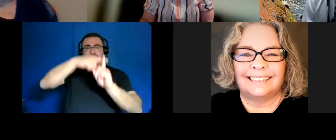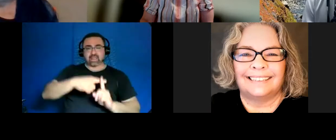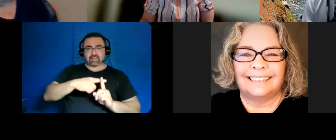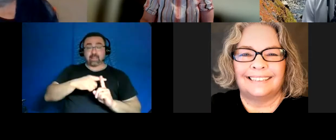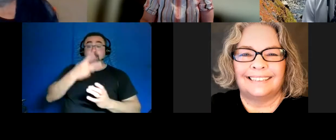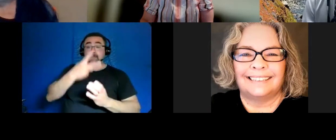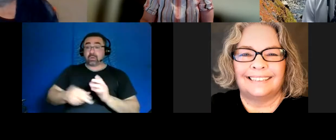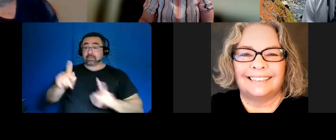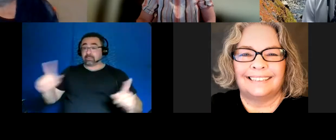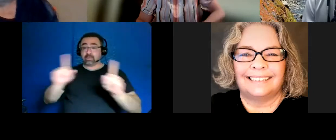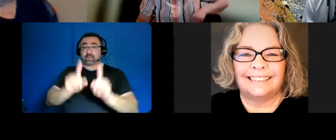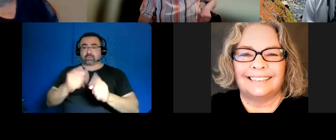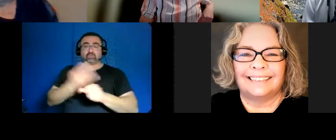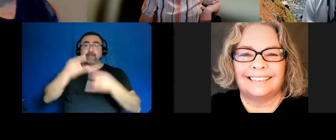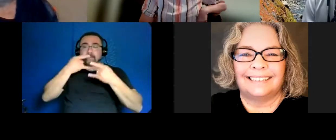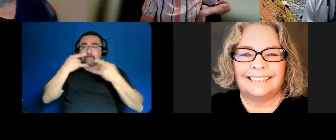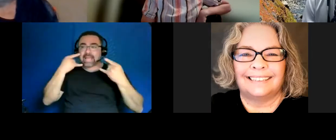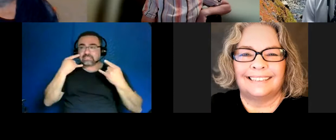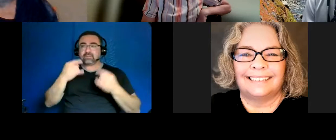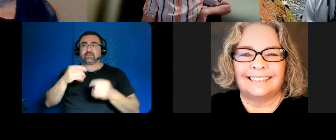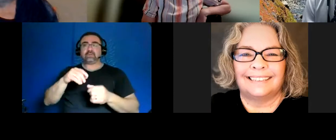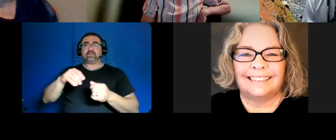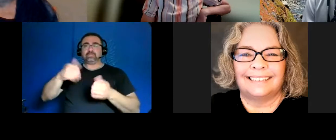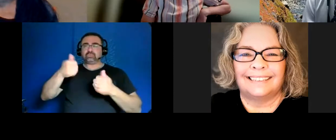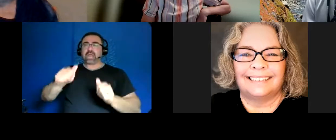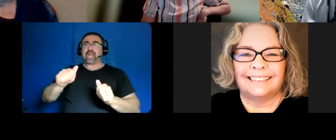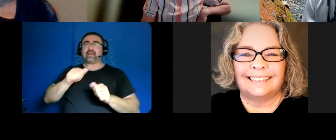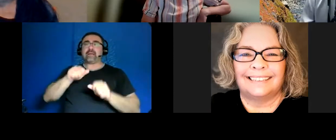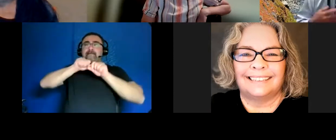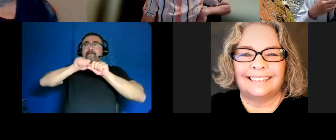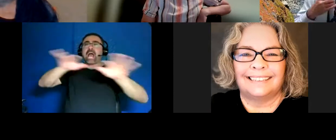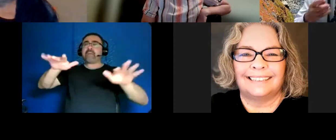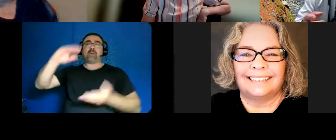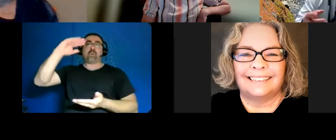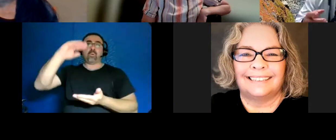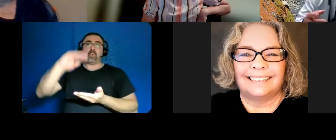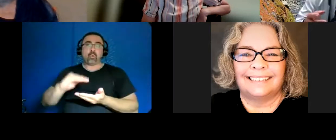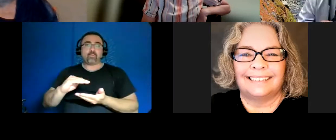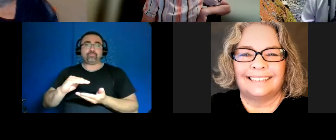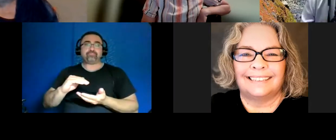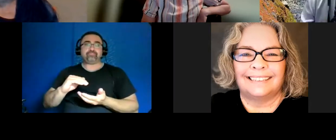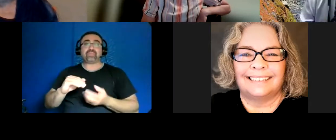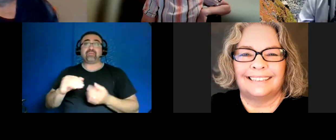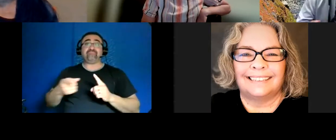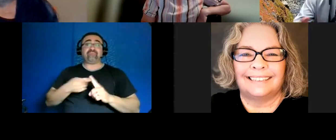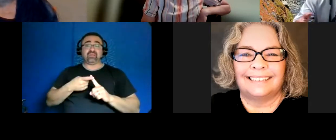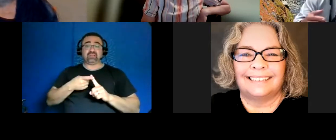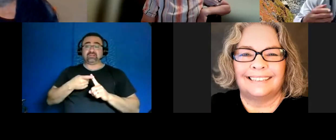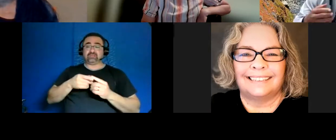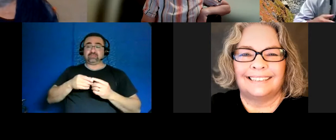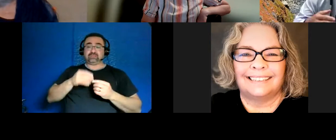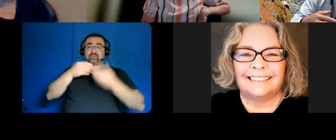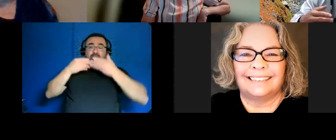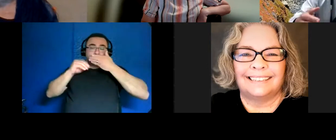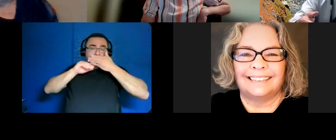people involved wearing masks to try to cut down the amount of virus that first gets through the infected person's